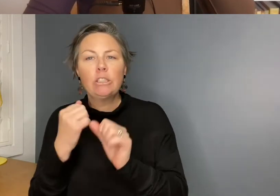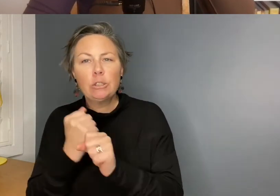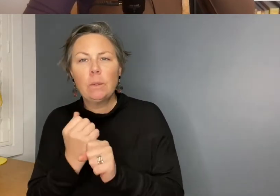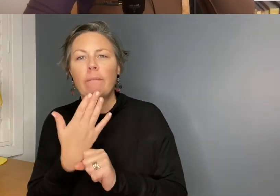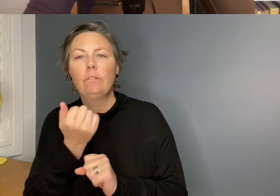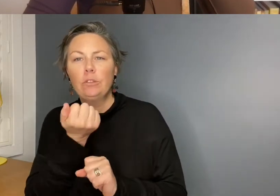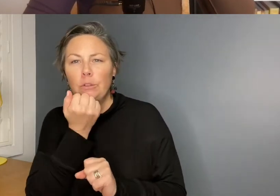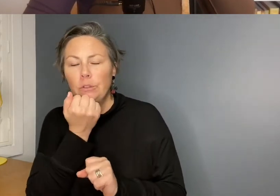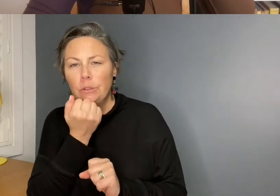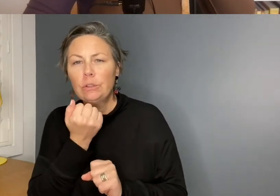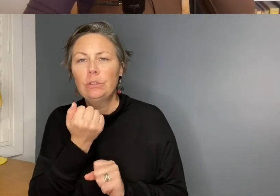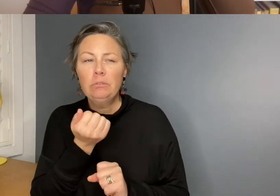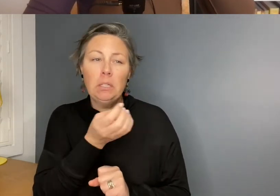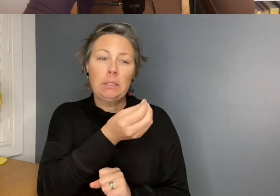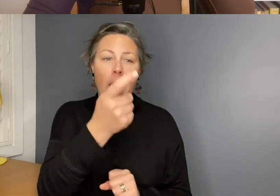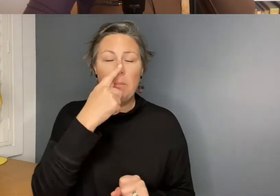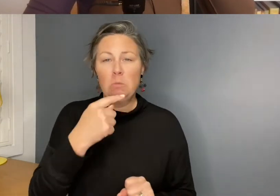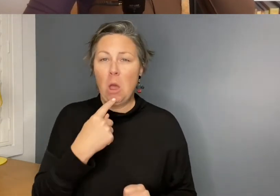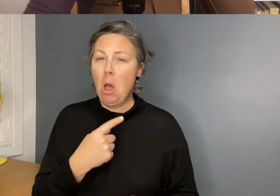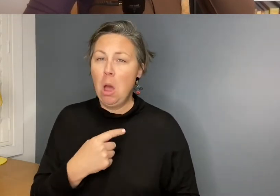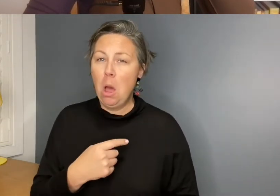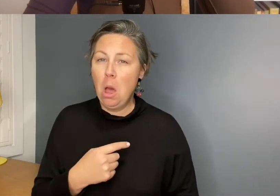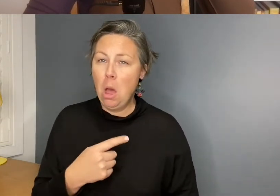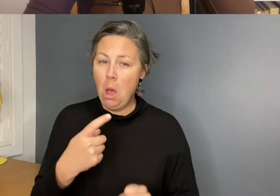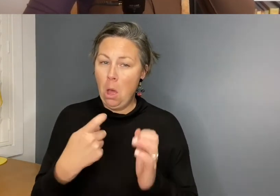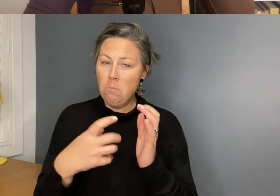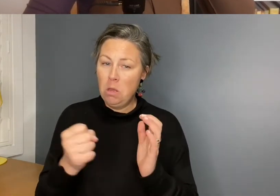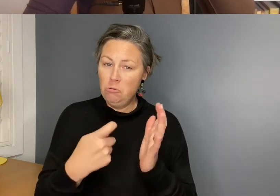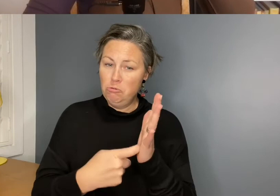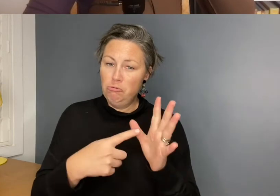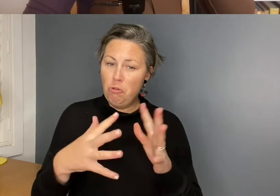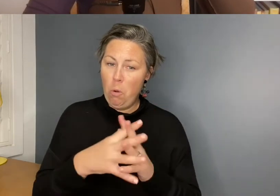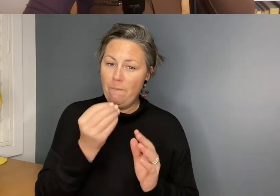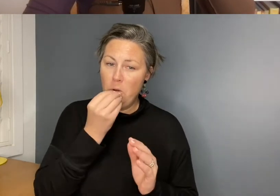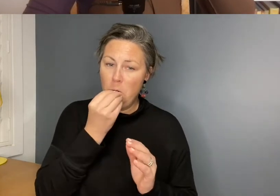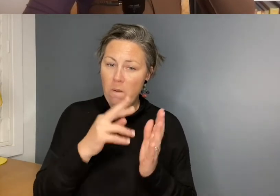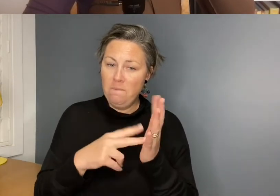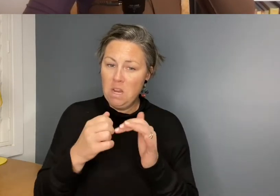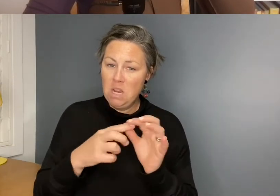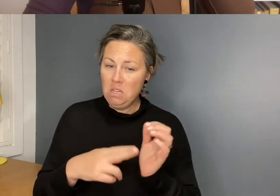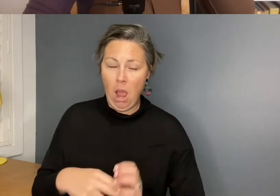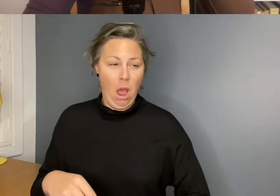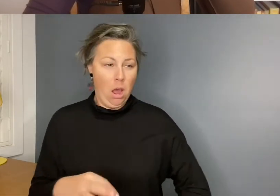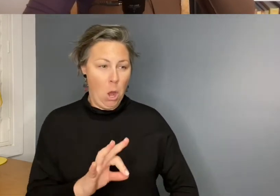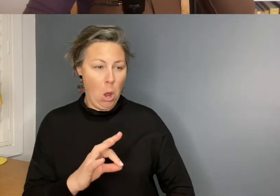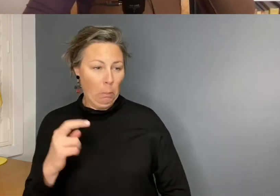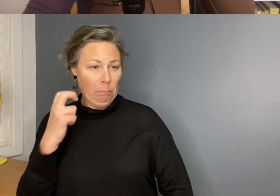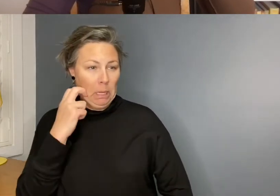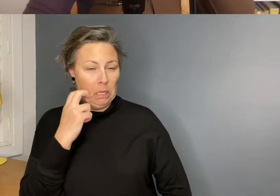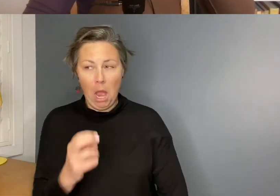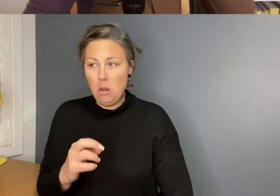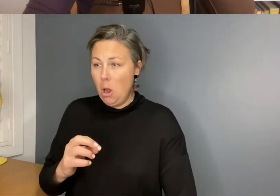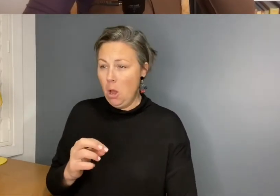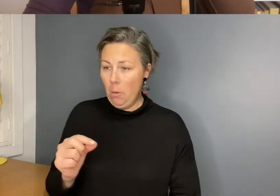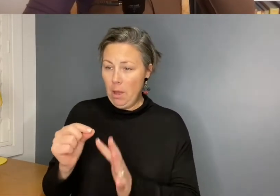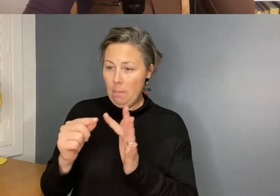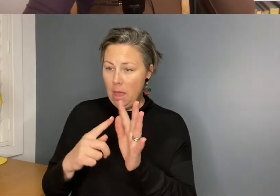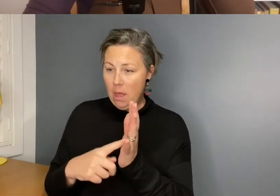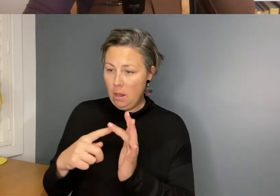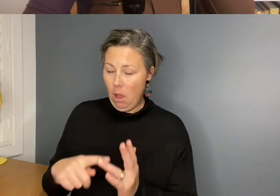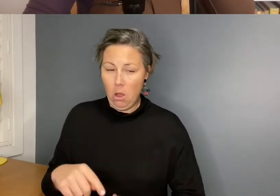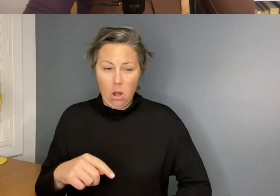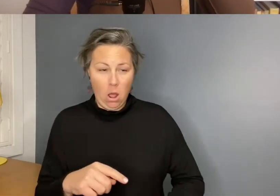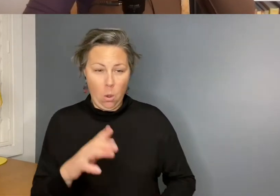home about, raw food vegan is the only way. No, carnivore diet is the only way. No, it's paleo. No, it's low carb.